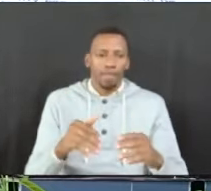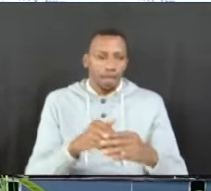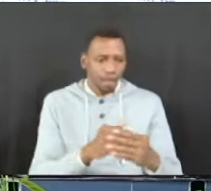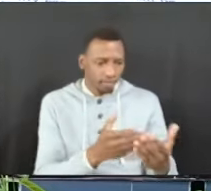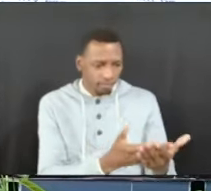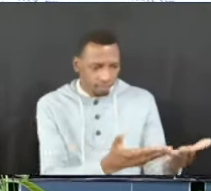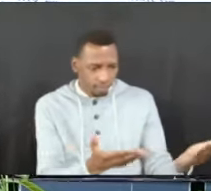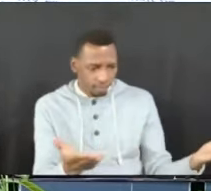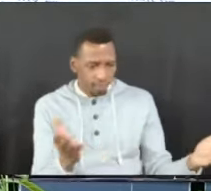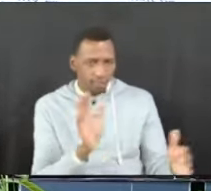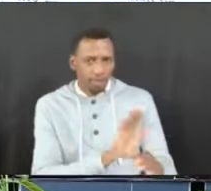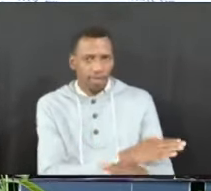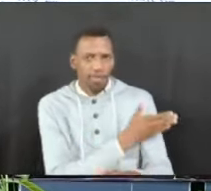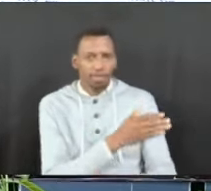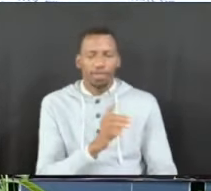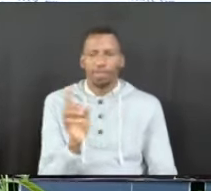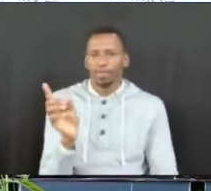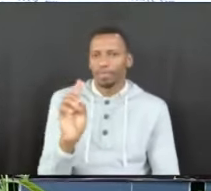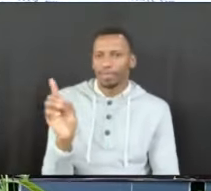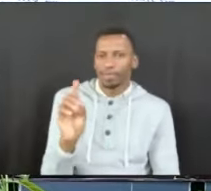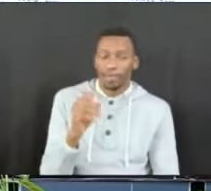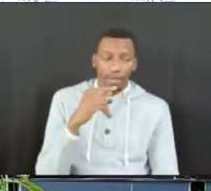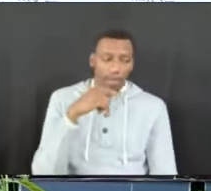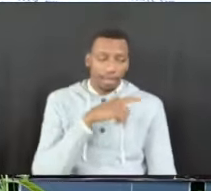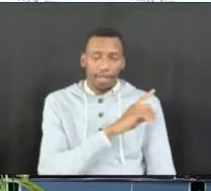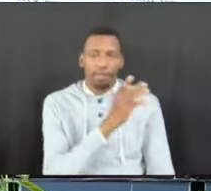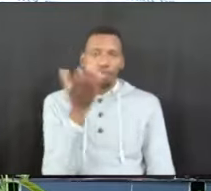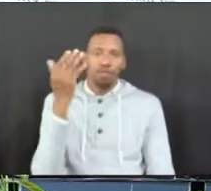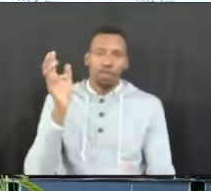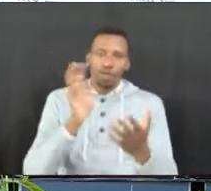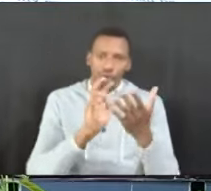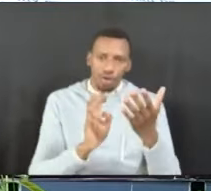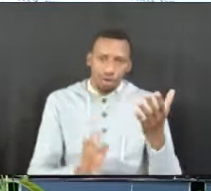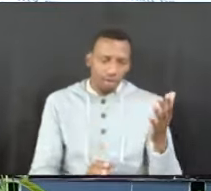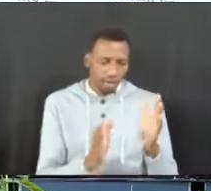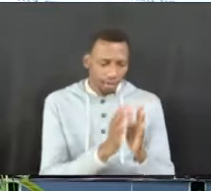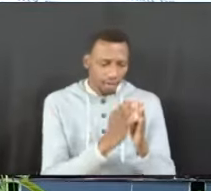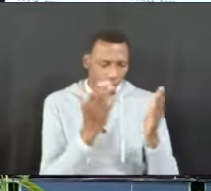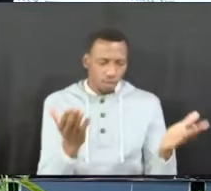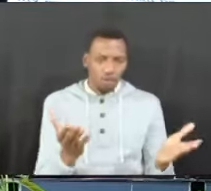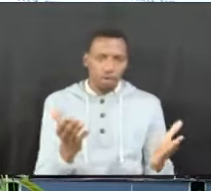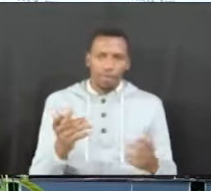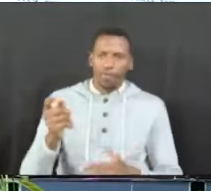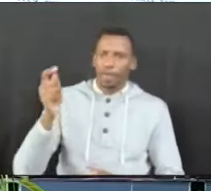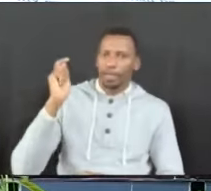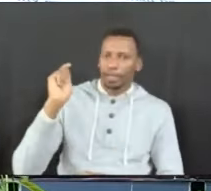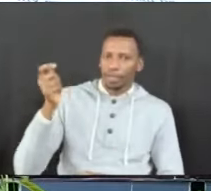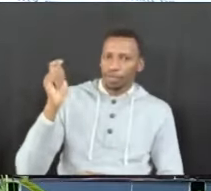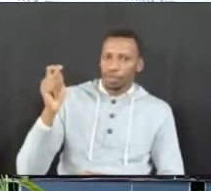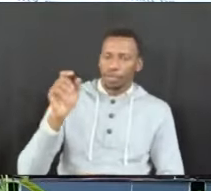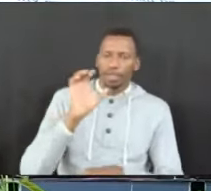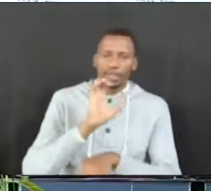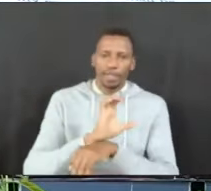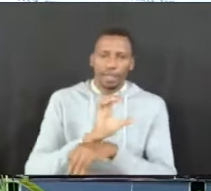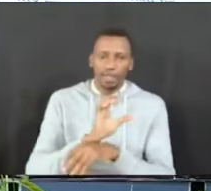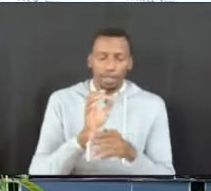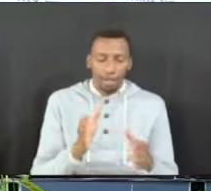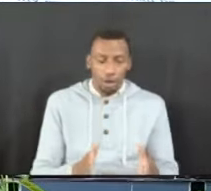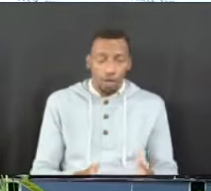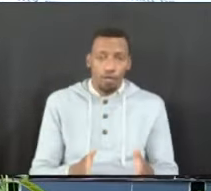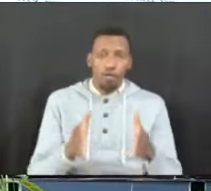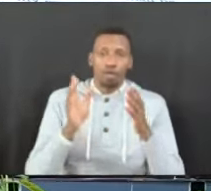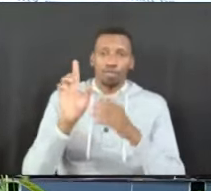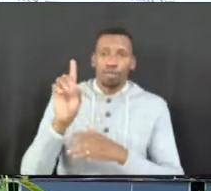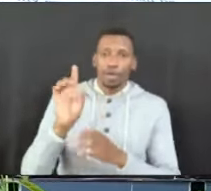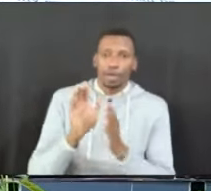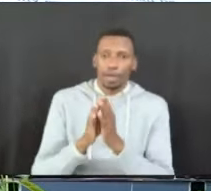songs. I was reading the book Testimonies to the Church, Volume 1, page 146.